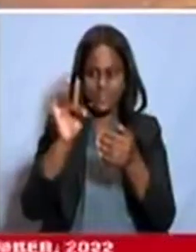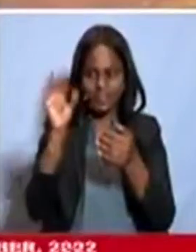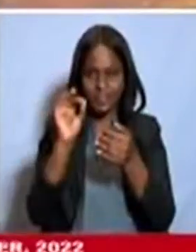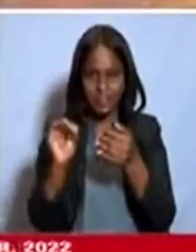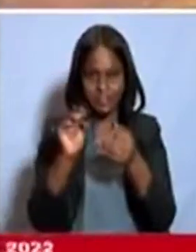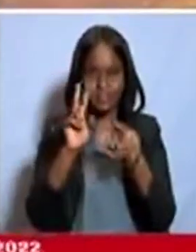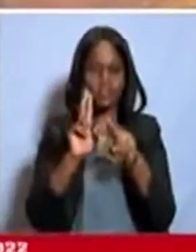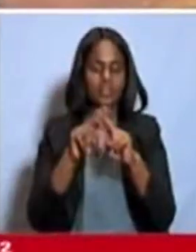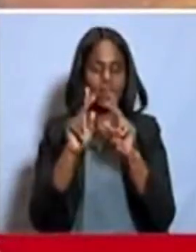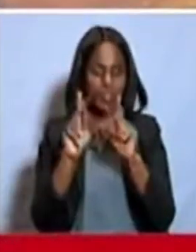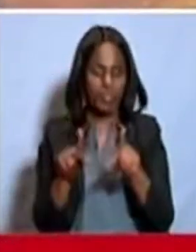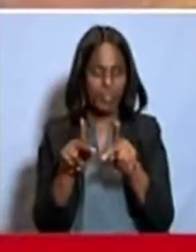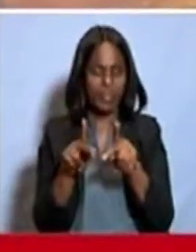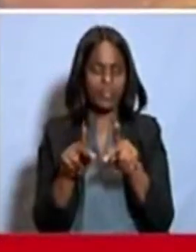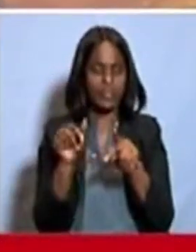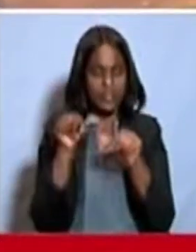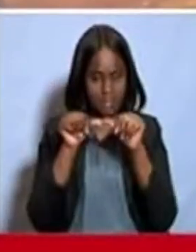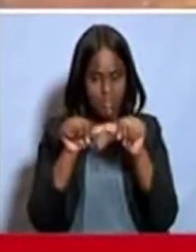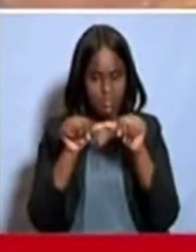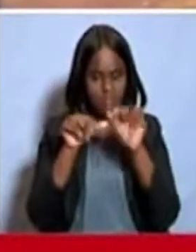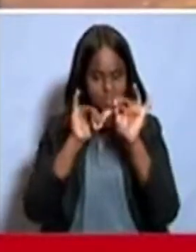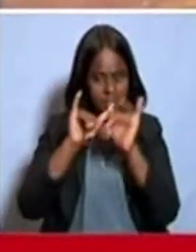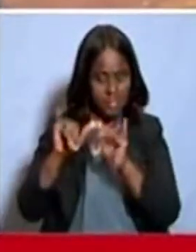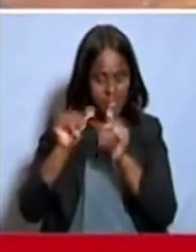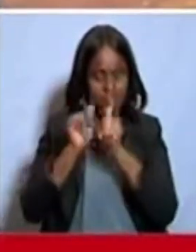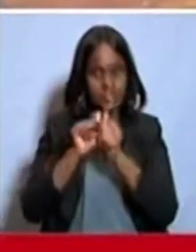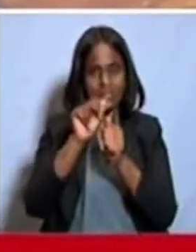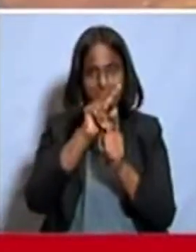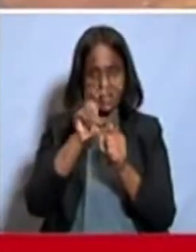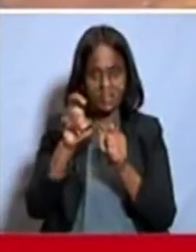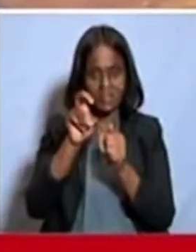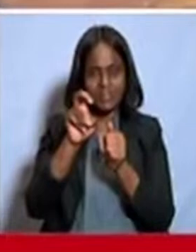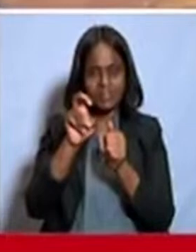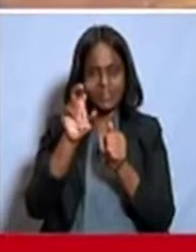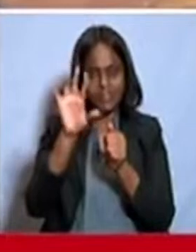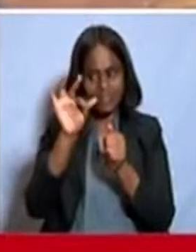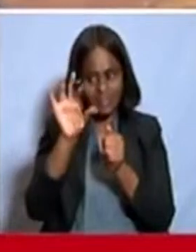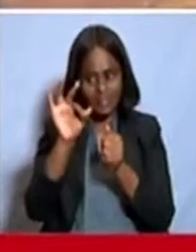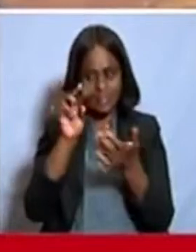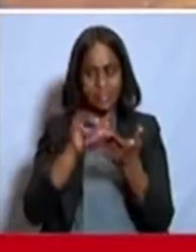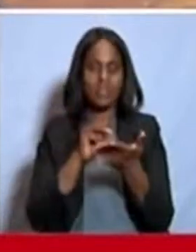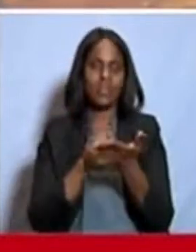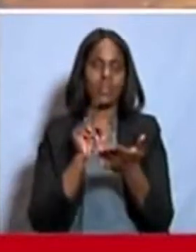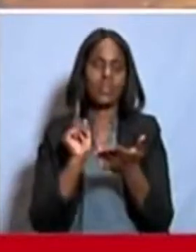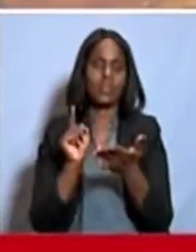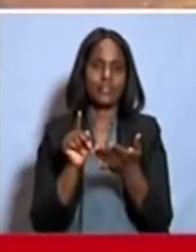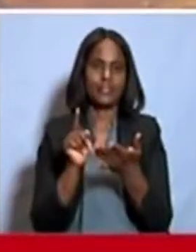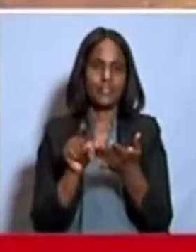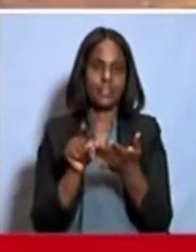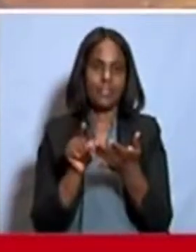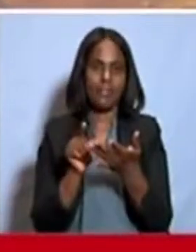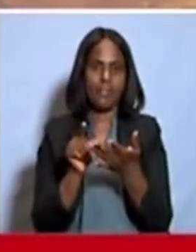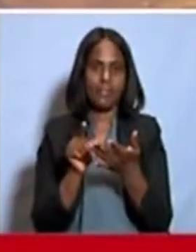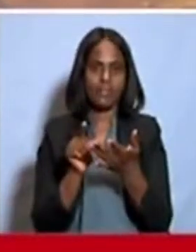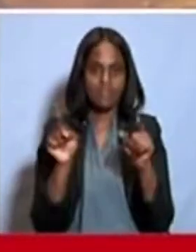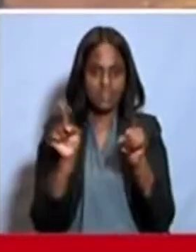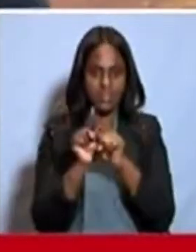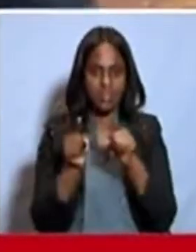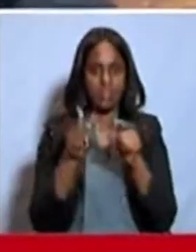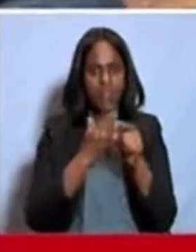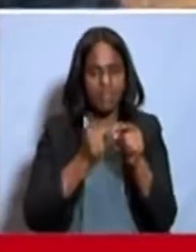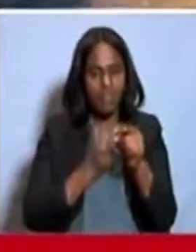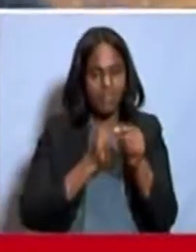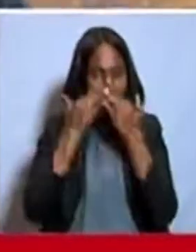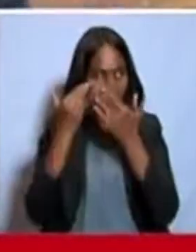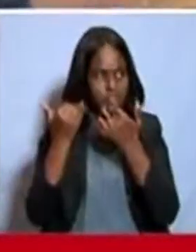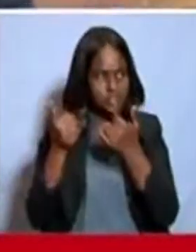Chairman, they still remained with a balance of 219 million. And I expected